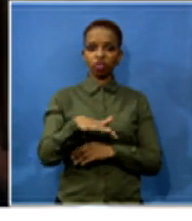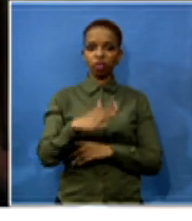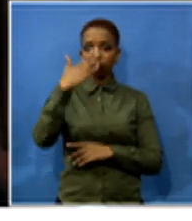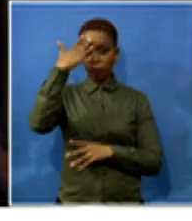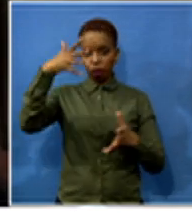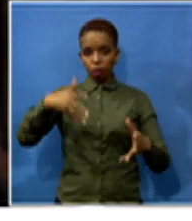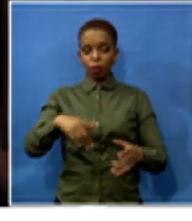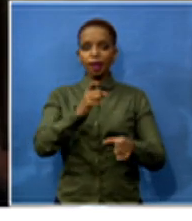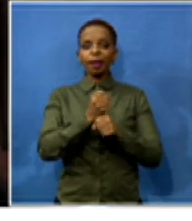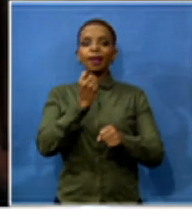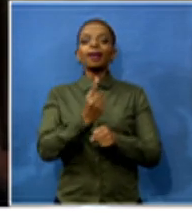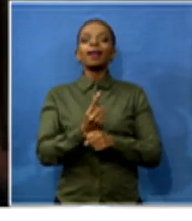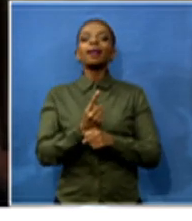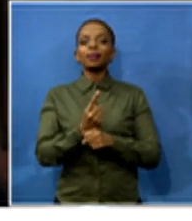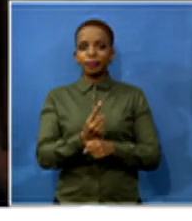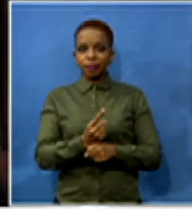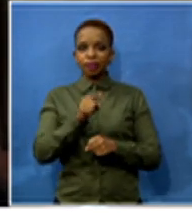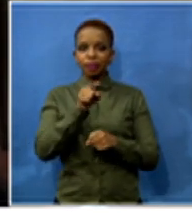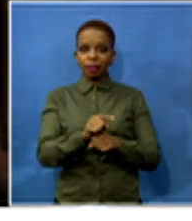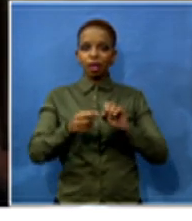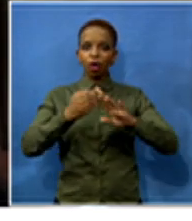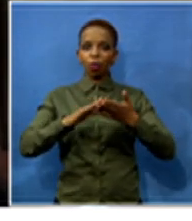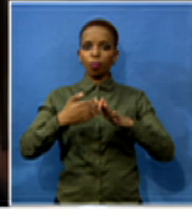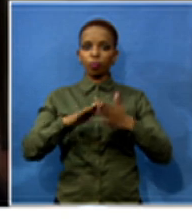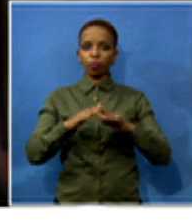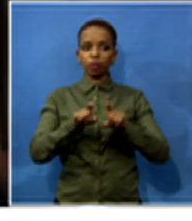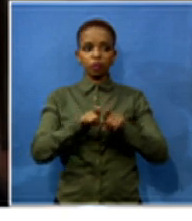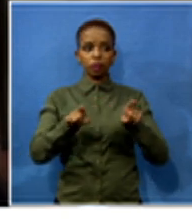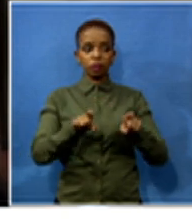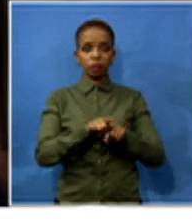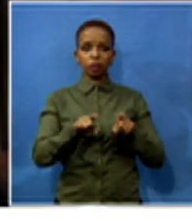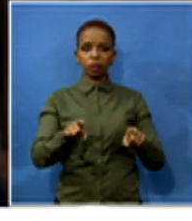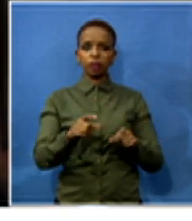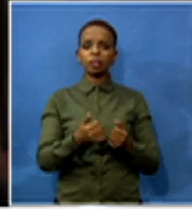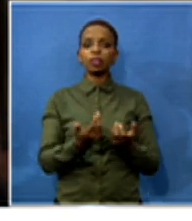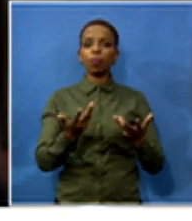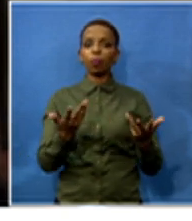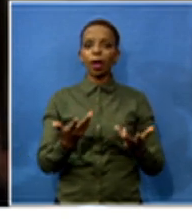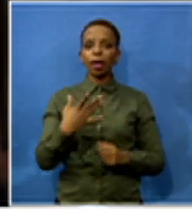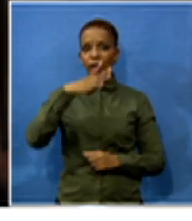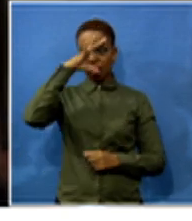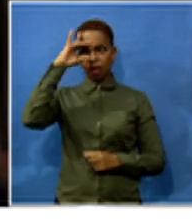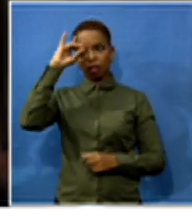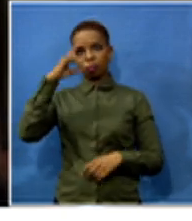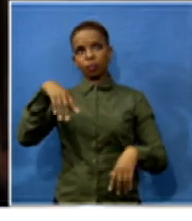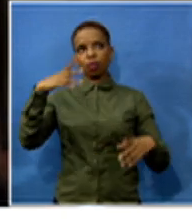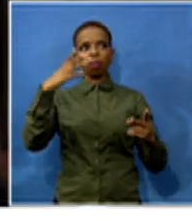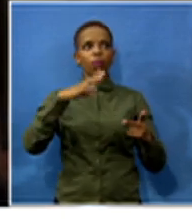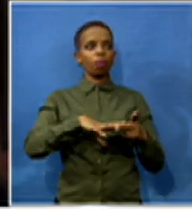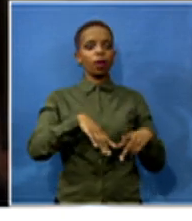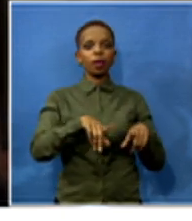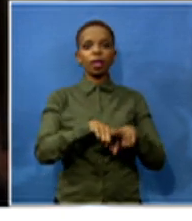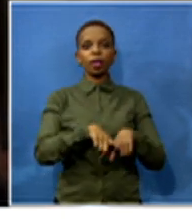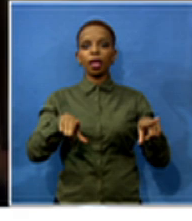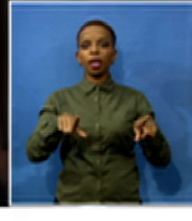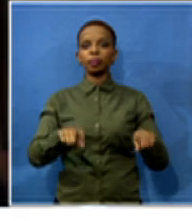that will work with communities in Atteridgeville, Malusi and Hillbrow, and the node in Cape Town